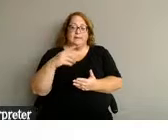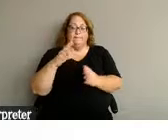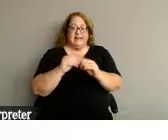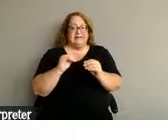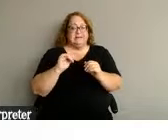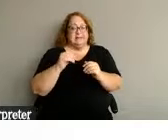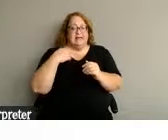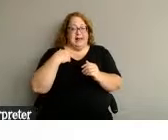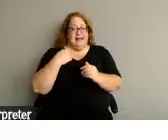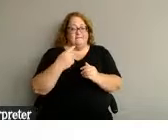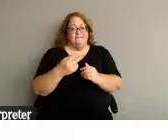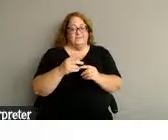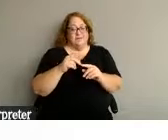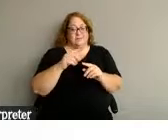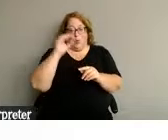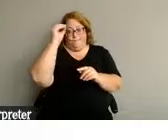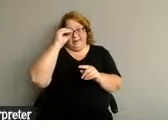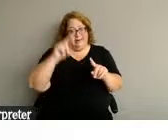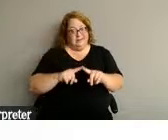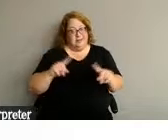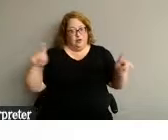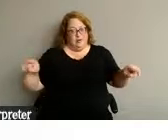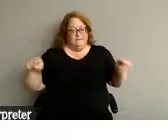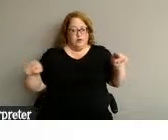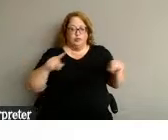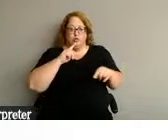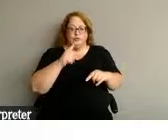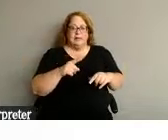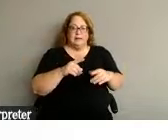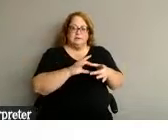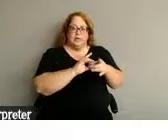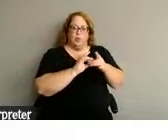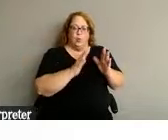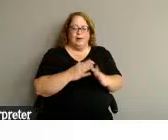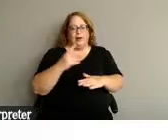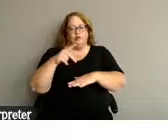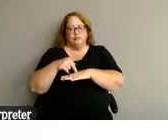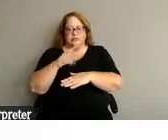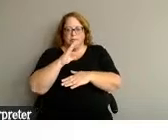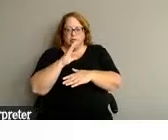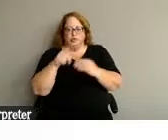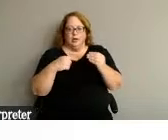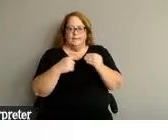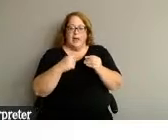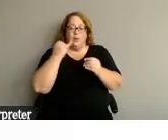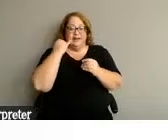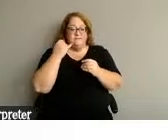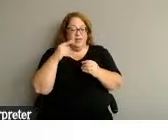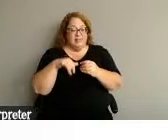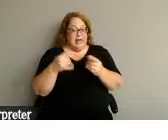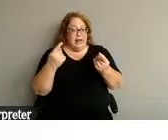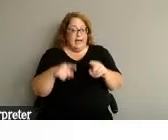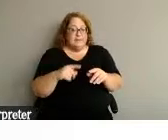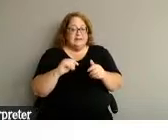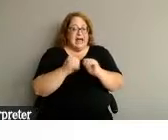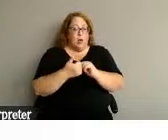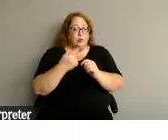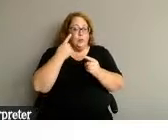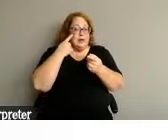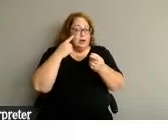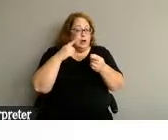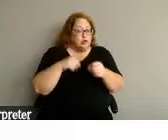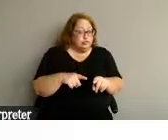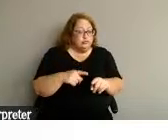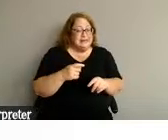opinions. And so really it's that coordinator and that principal talking through, if we get to that point, how are we going to agree to disagree, and how are we going to